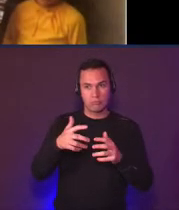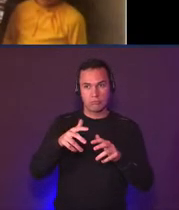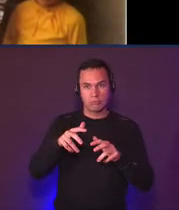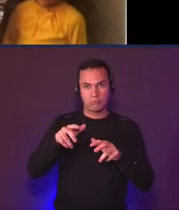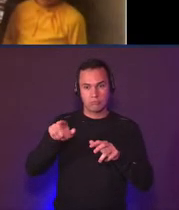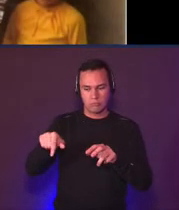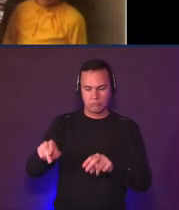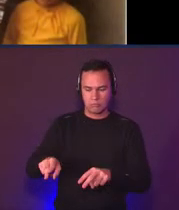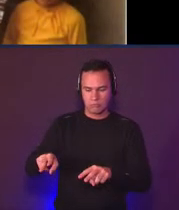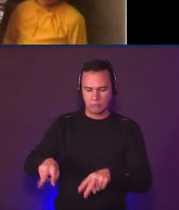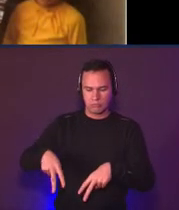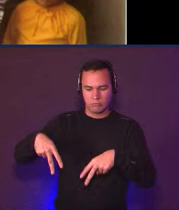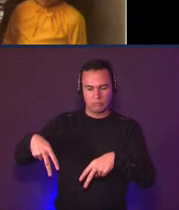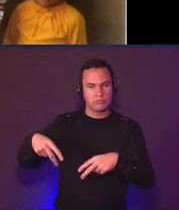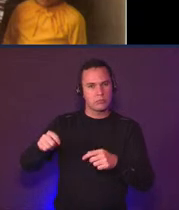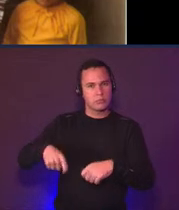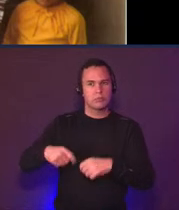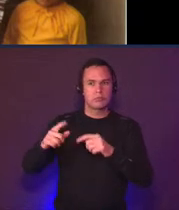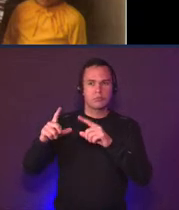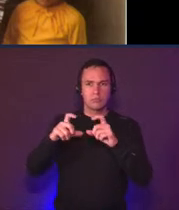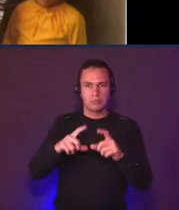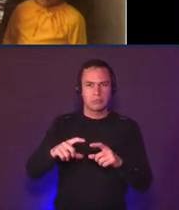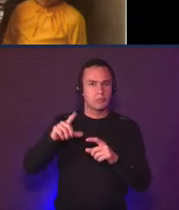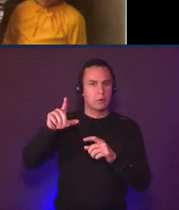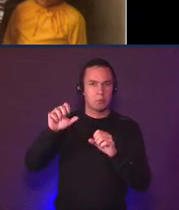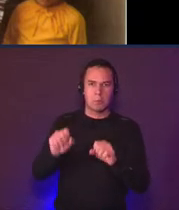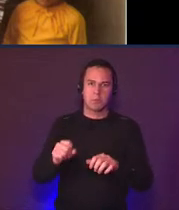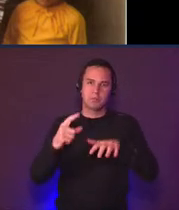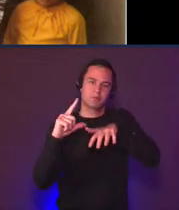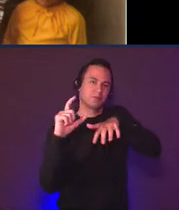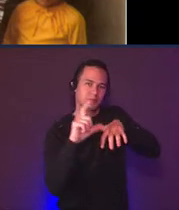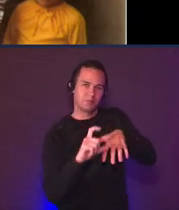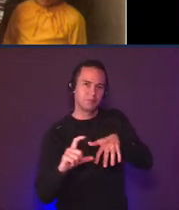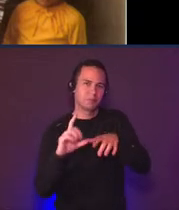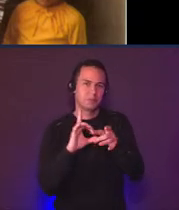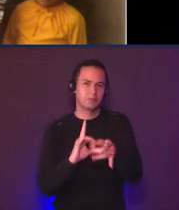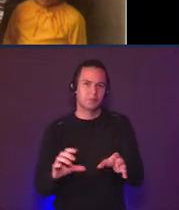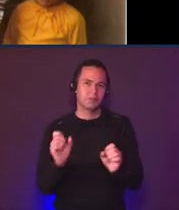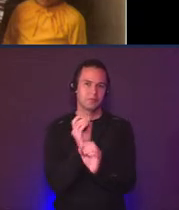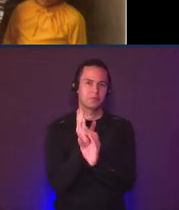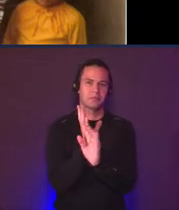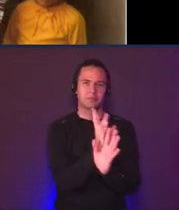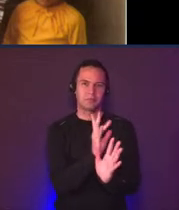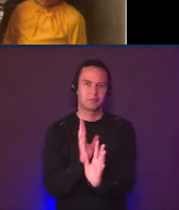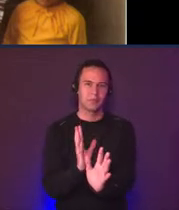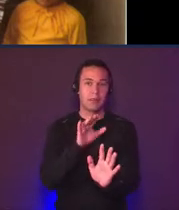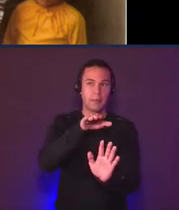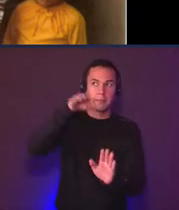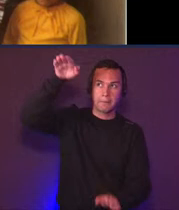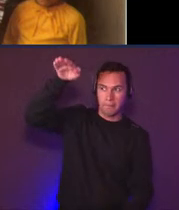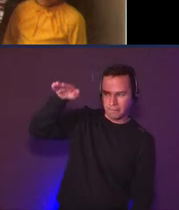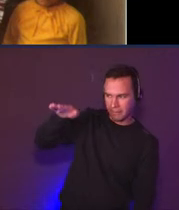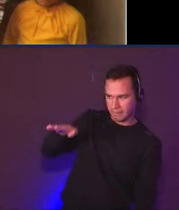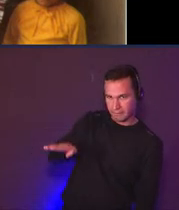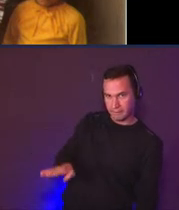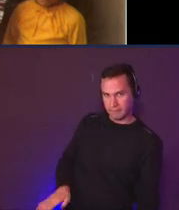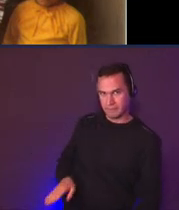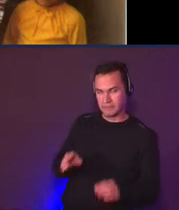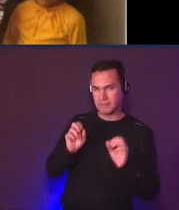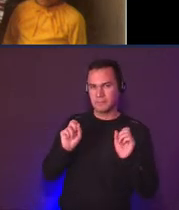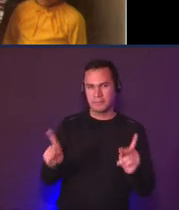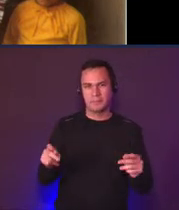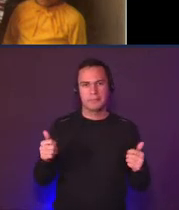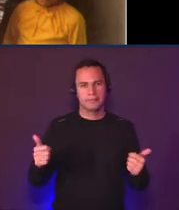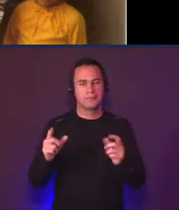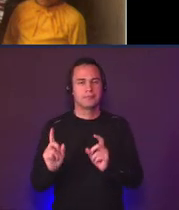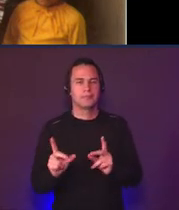to take pictures with my hands... They're just like my dad's. I'll sell a picture of my